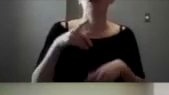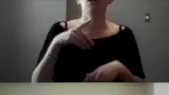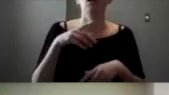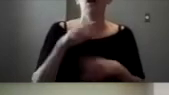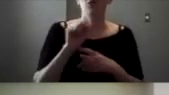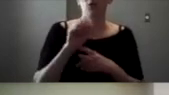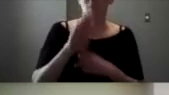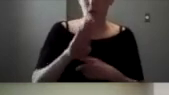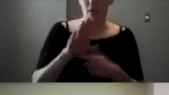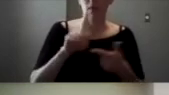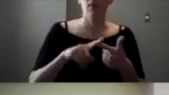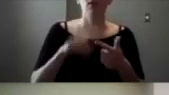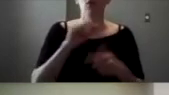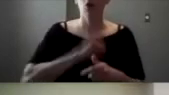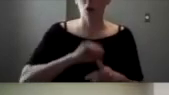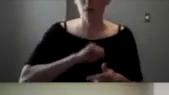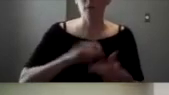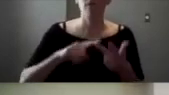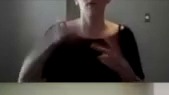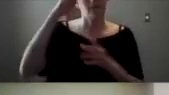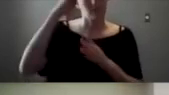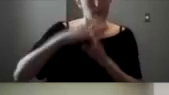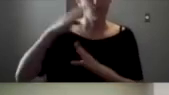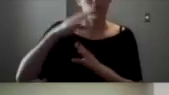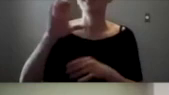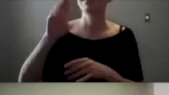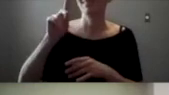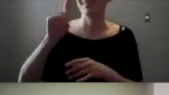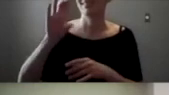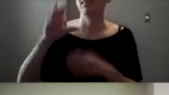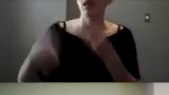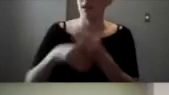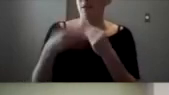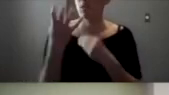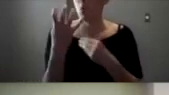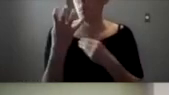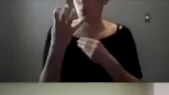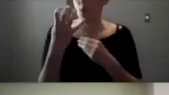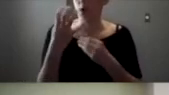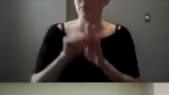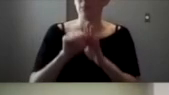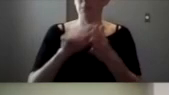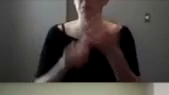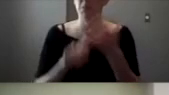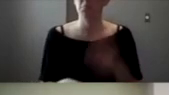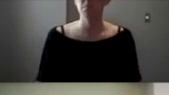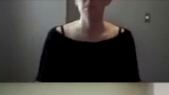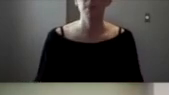CDC has added 4 additional symptoms that we should be screening for. Next slide.